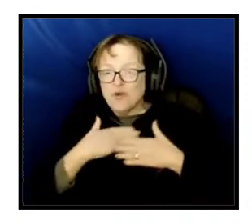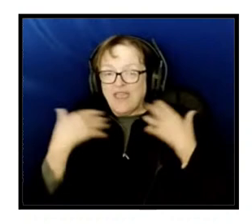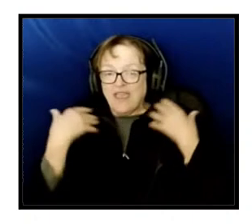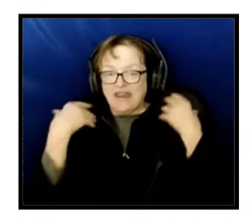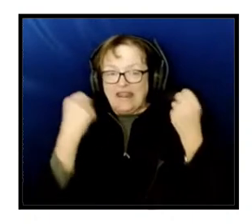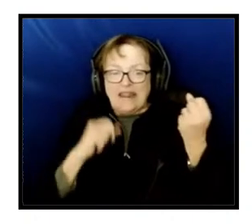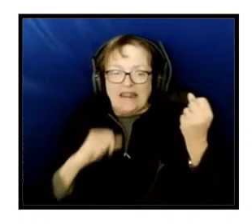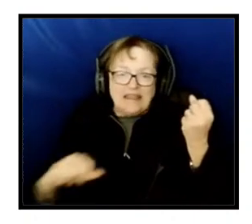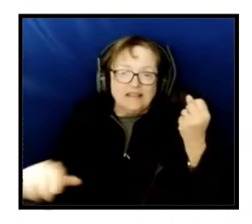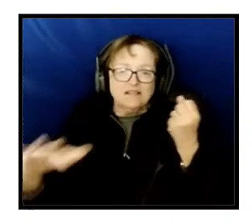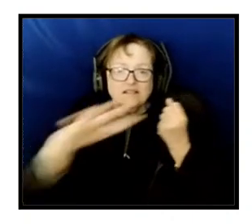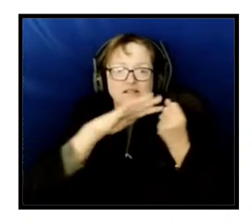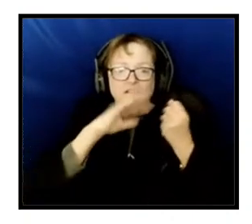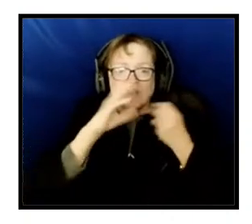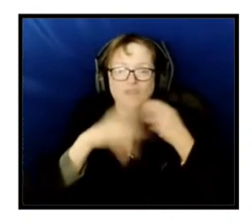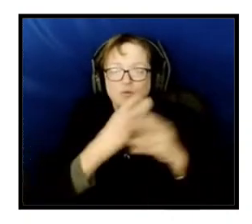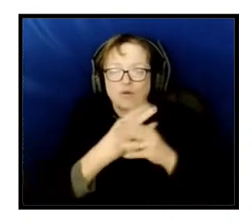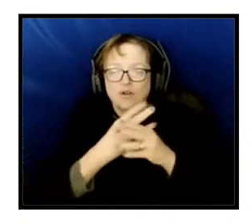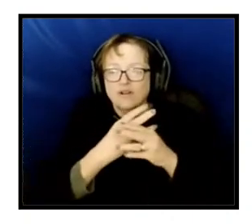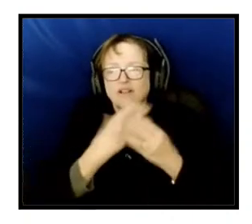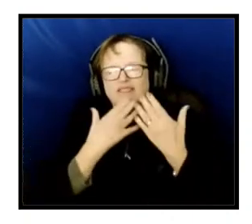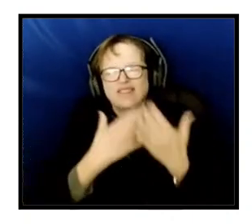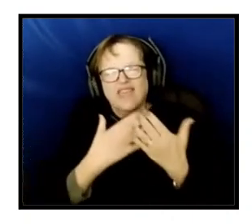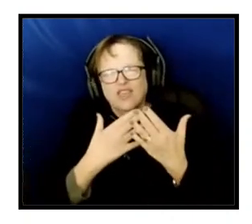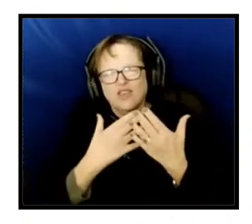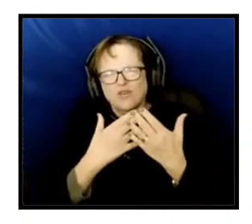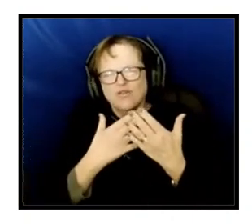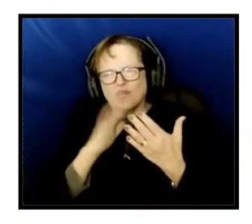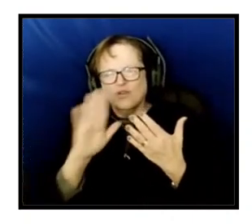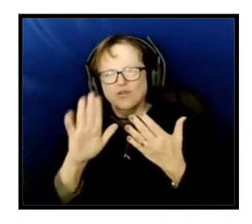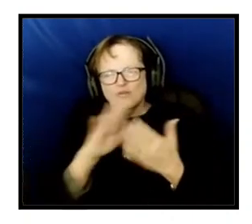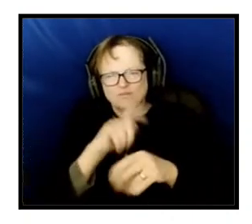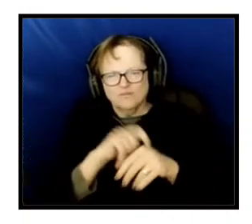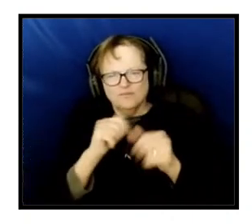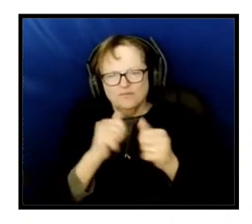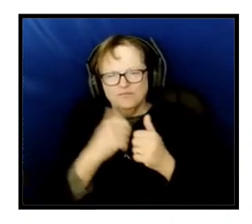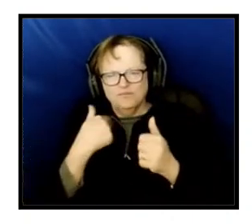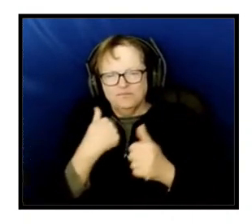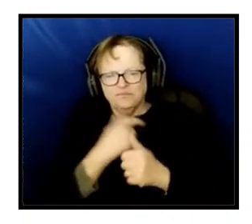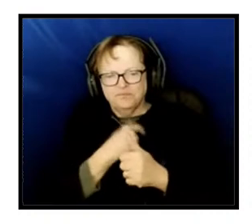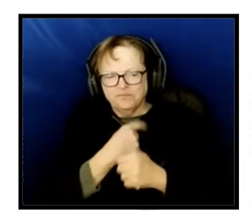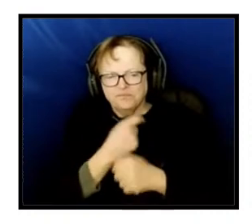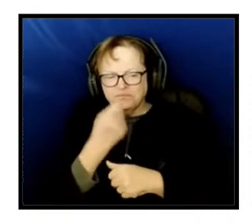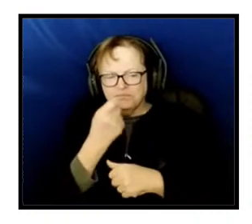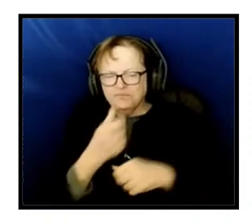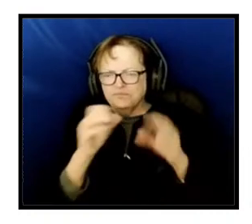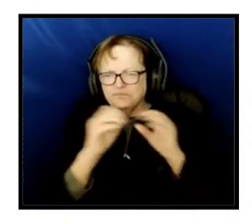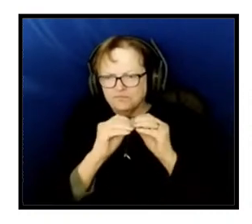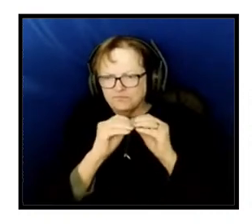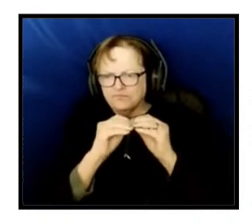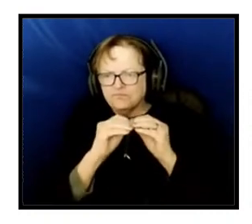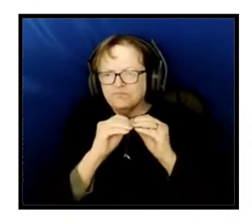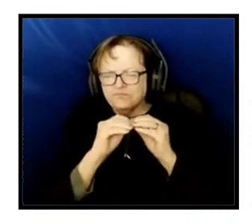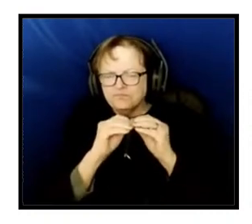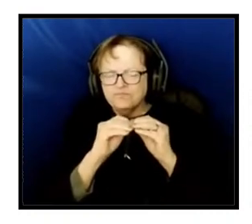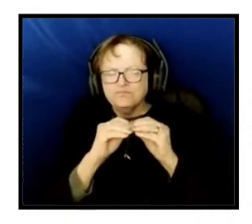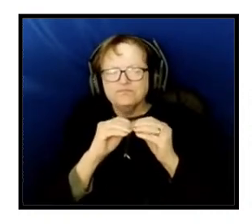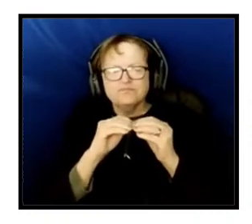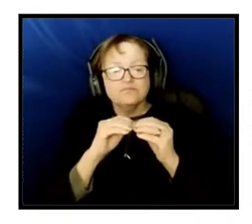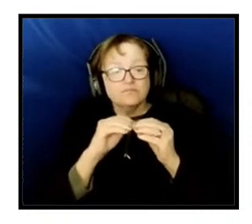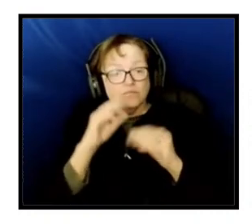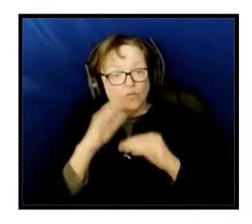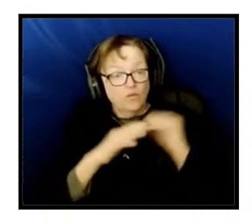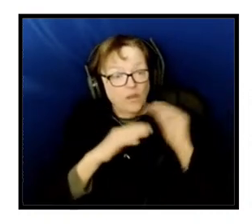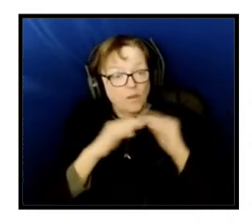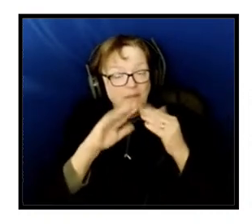world. Thank you to everyone for spending time with us. We just have a little bit more. So as you can see, we are building a